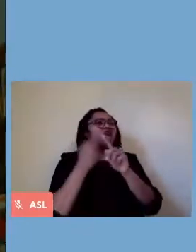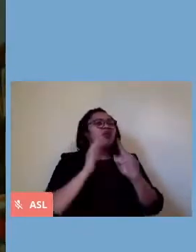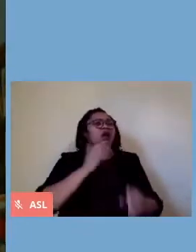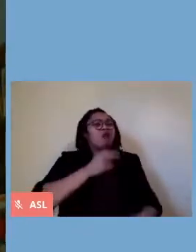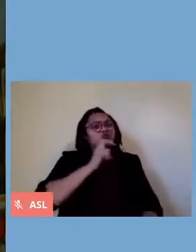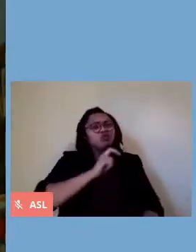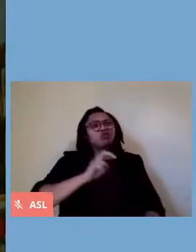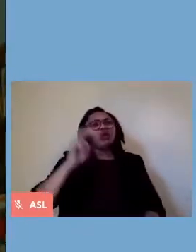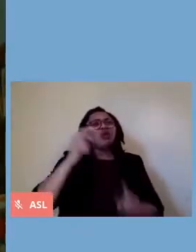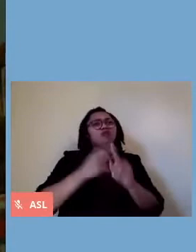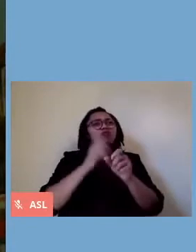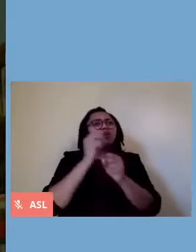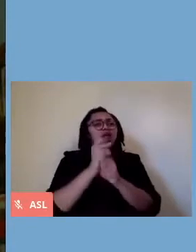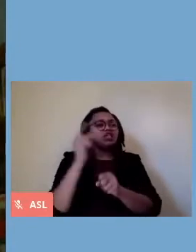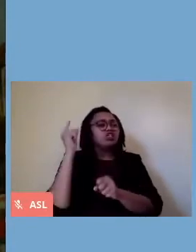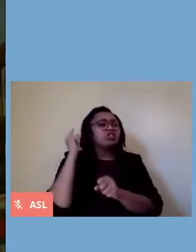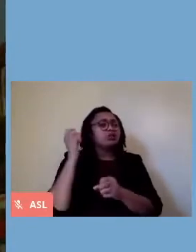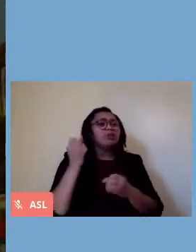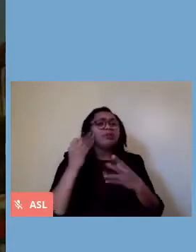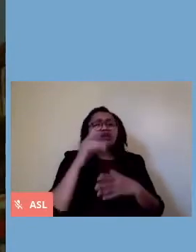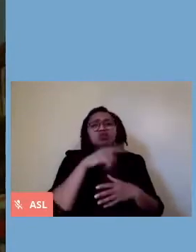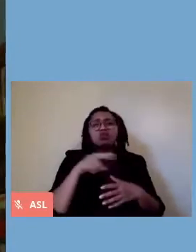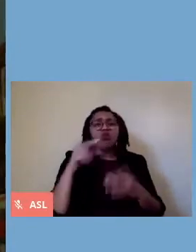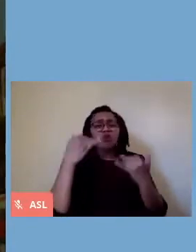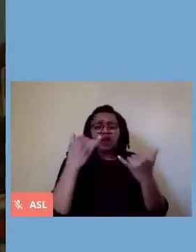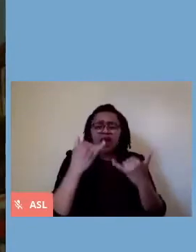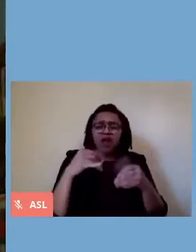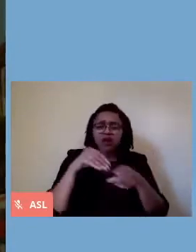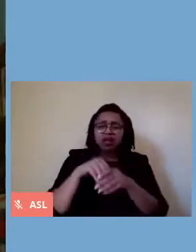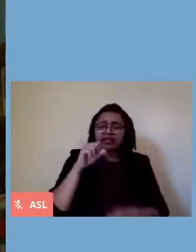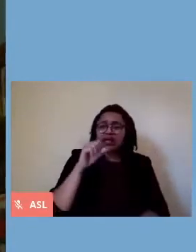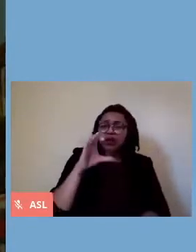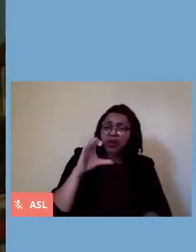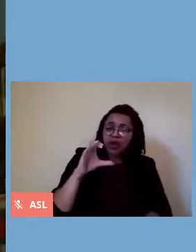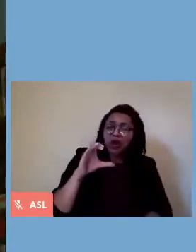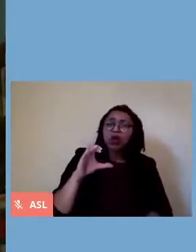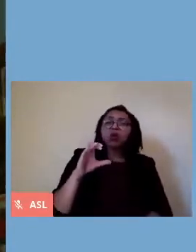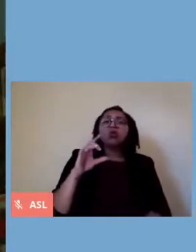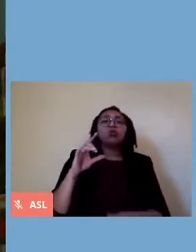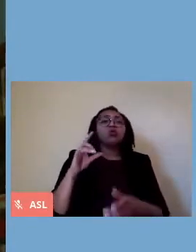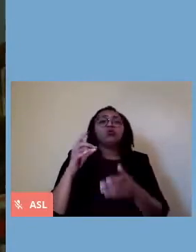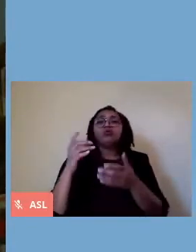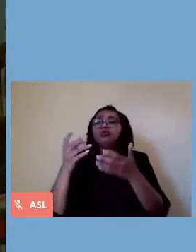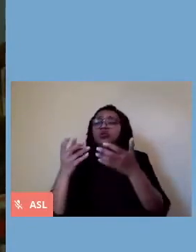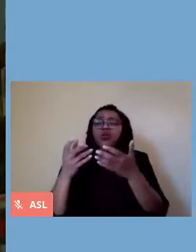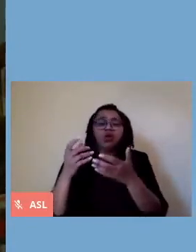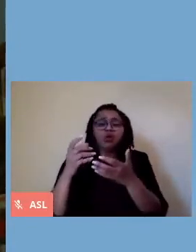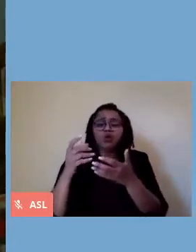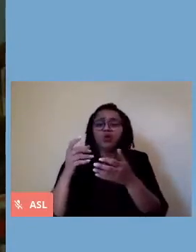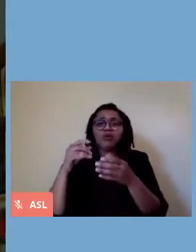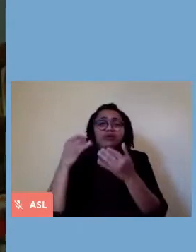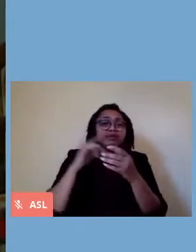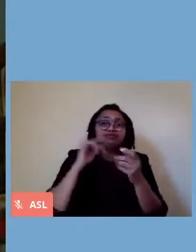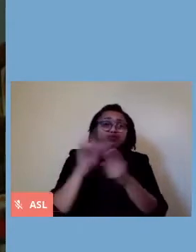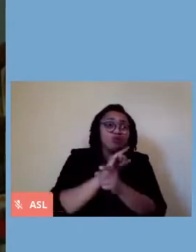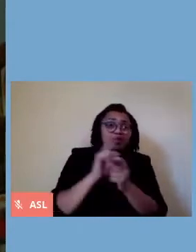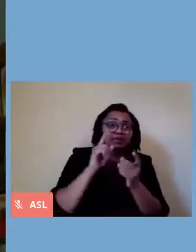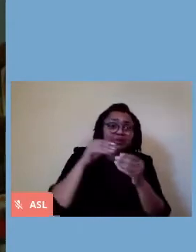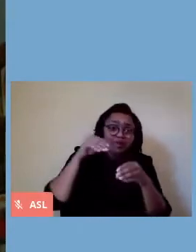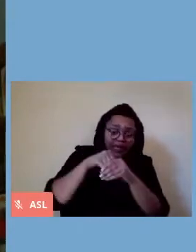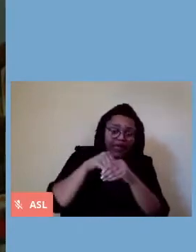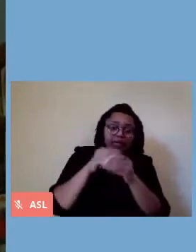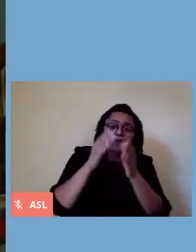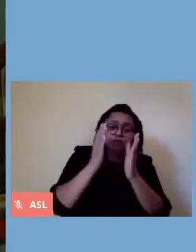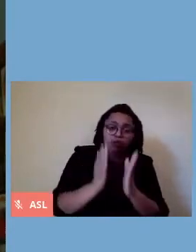gathered with so many of you who are logging in now in Sacramento in person, to meeting with Treasurer Ma in Los Angeles